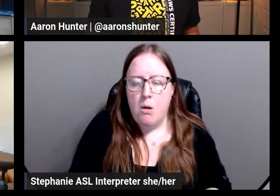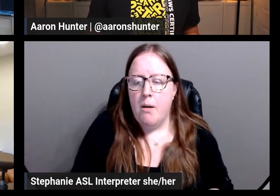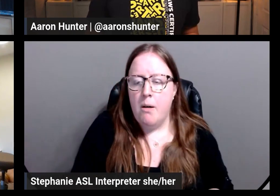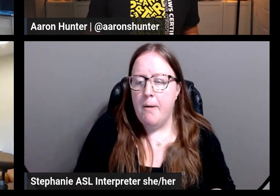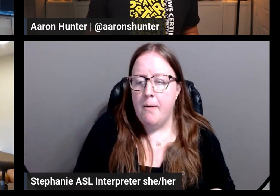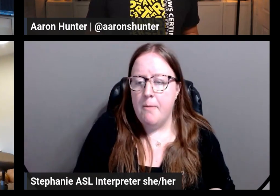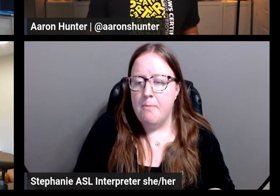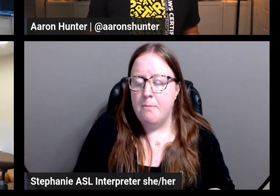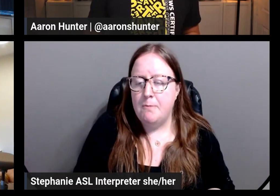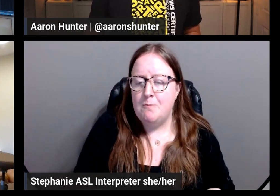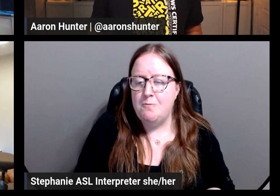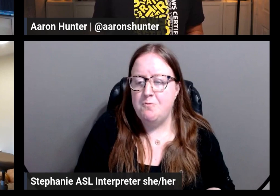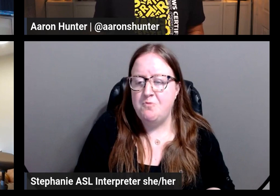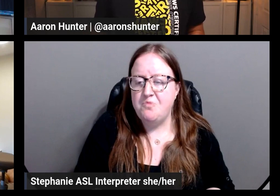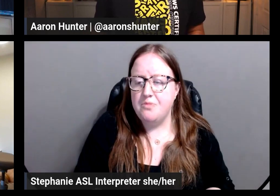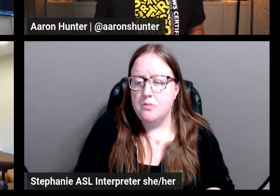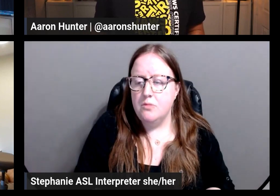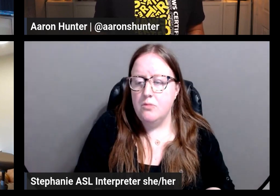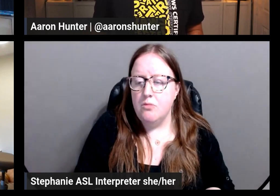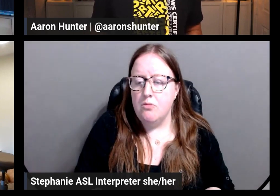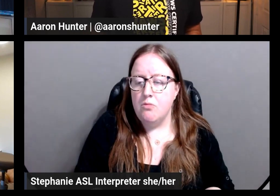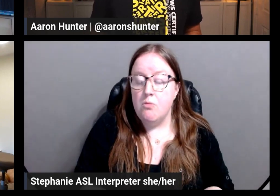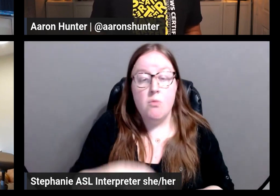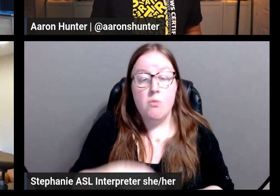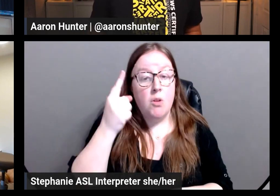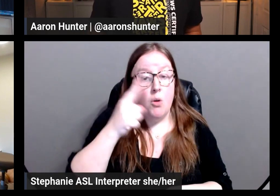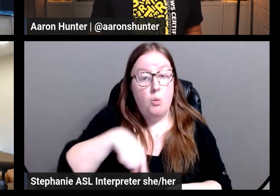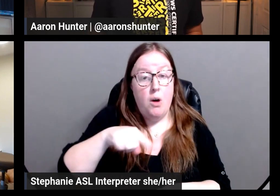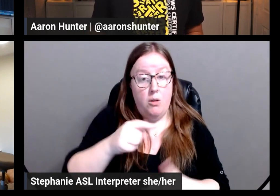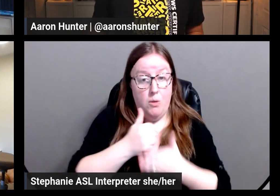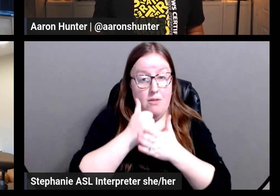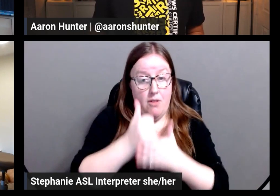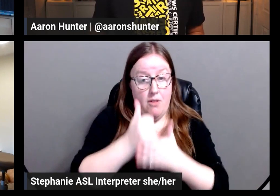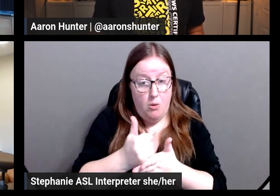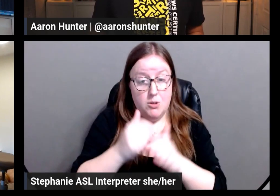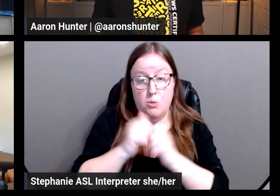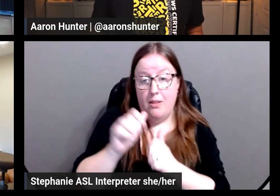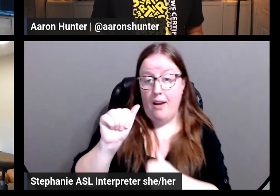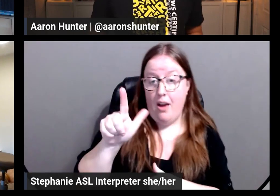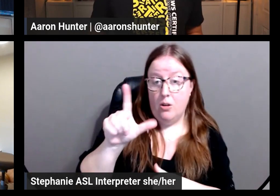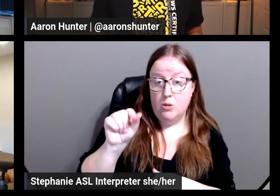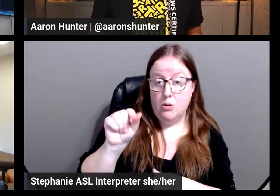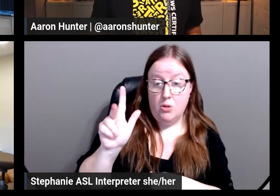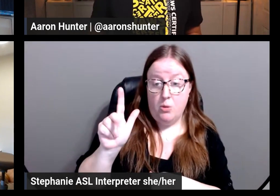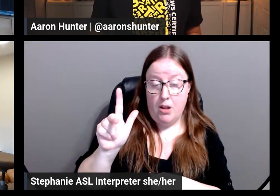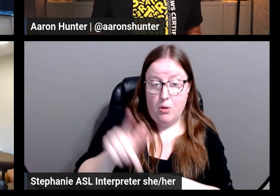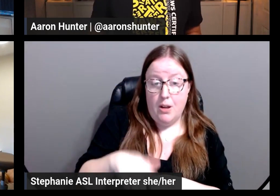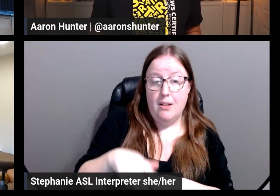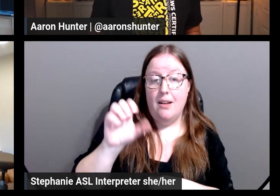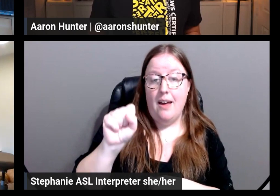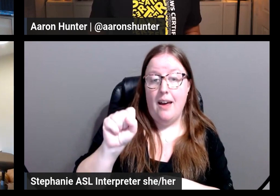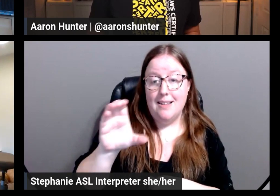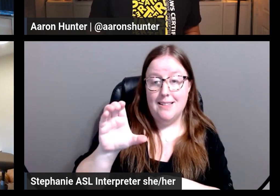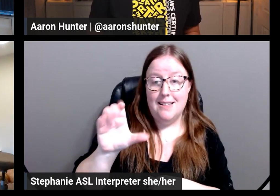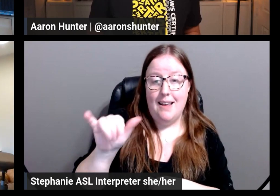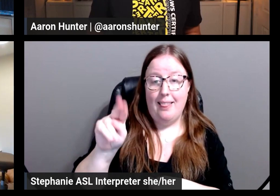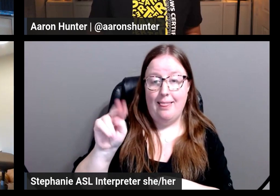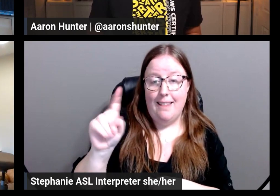And one of the big things that we've enabled with AL 2023 is SE Linux, which